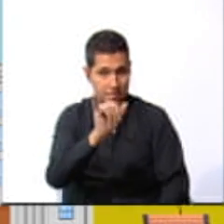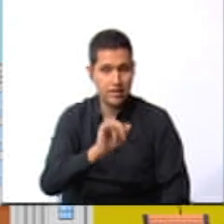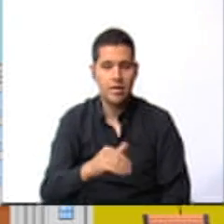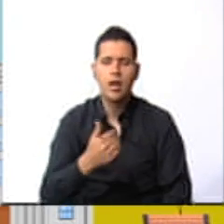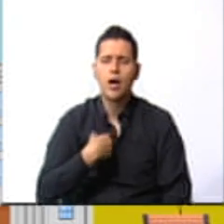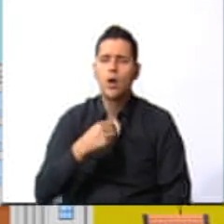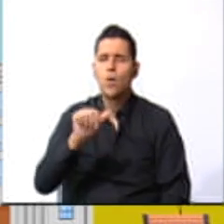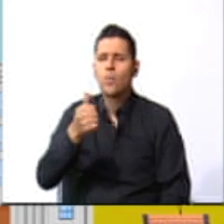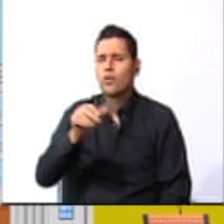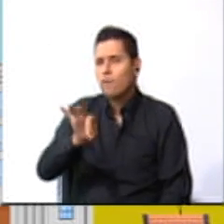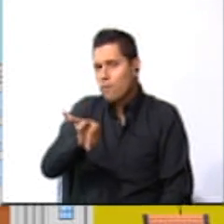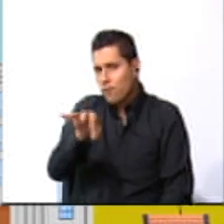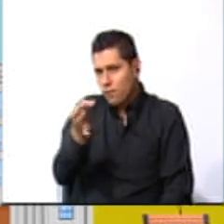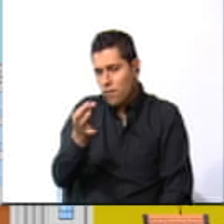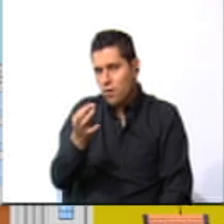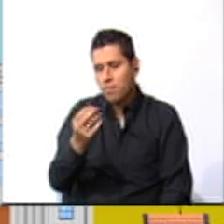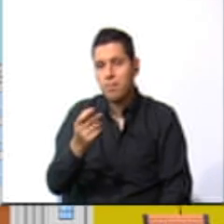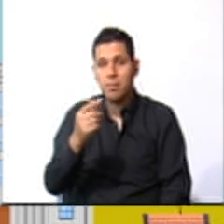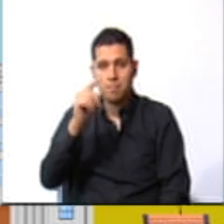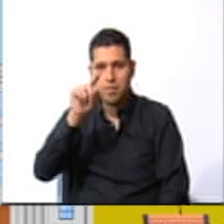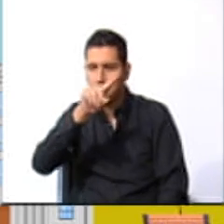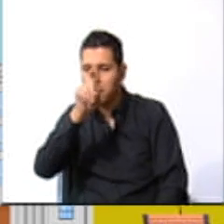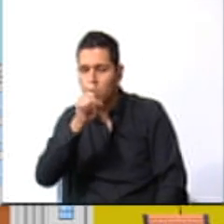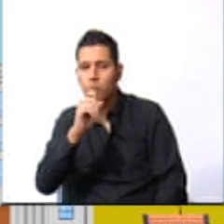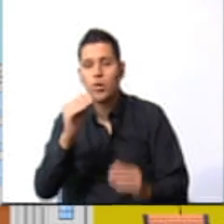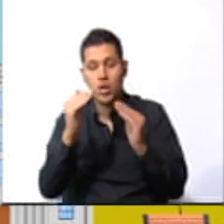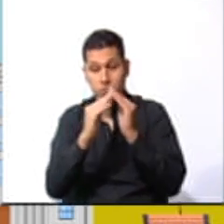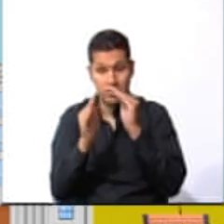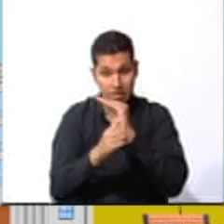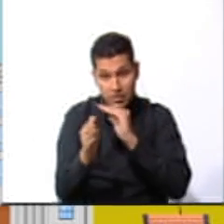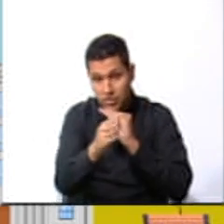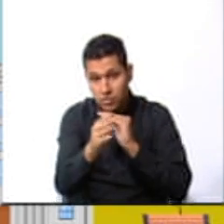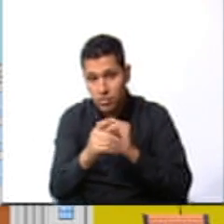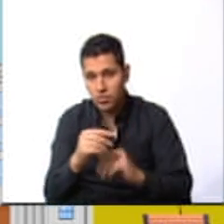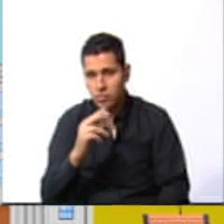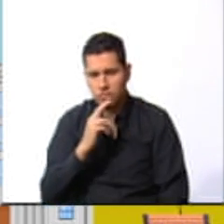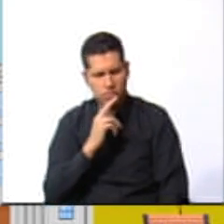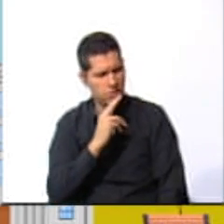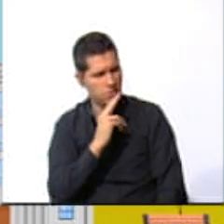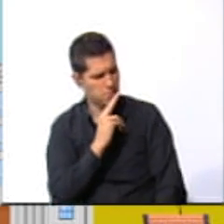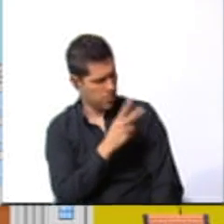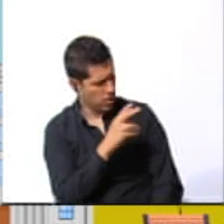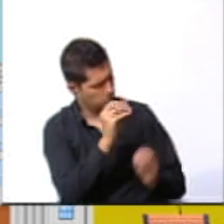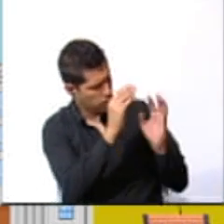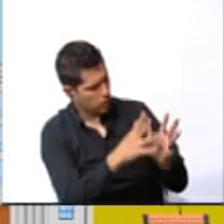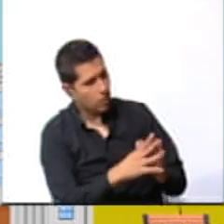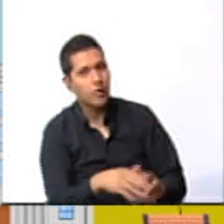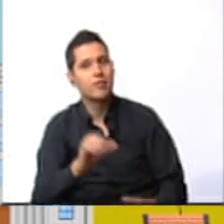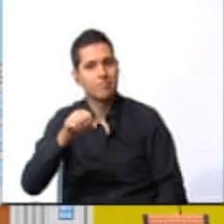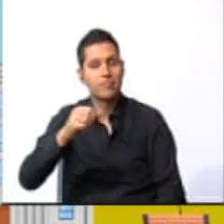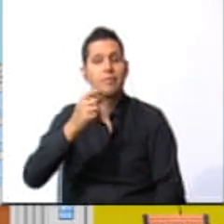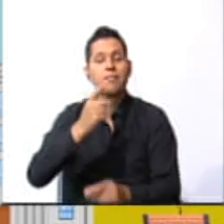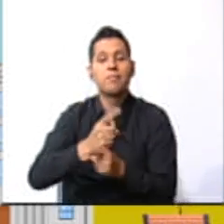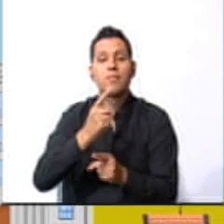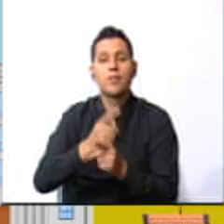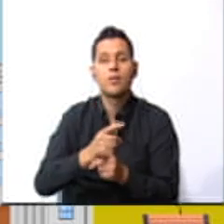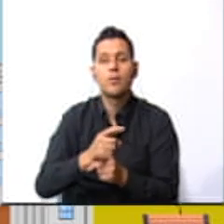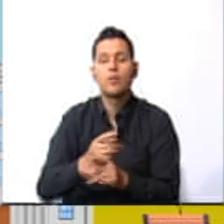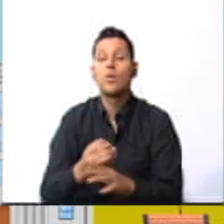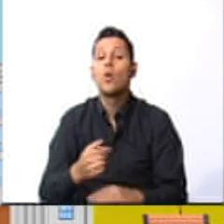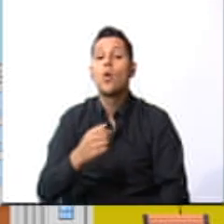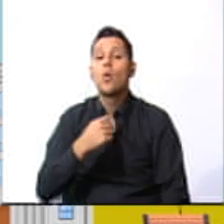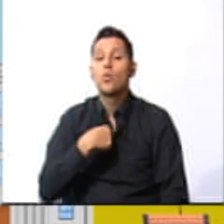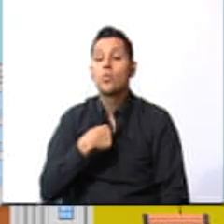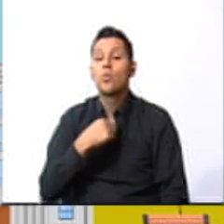otra manera para preguntar direcciones. Really, teacher? Yes, and it's how do I get